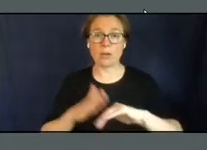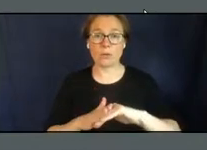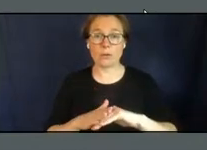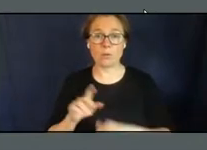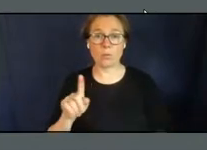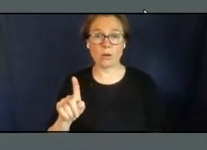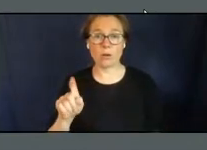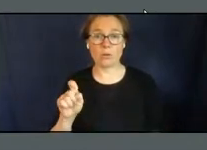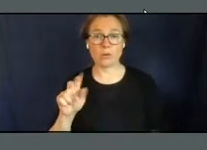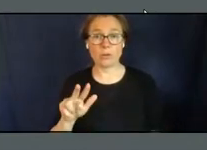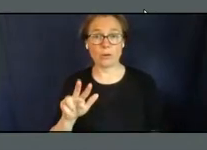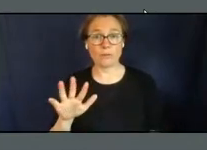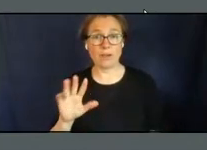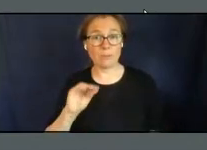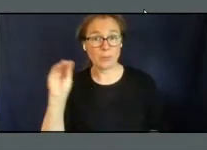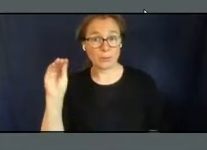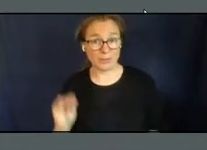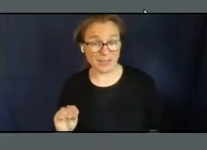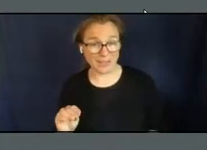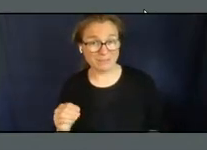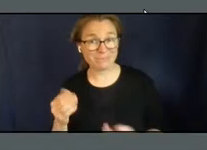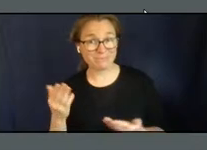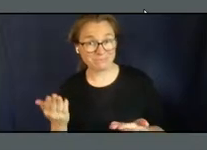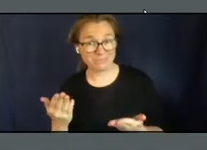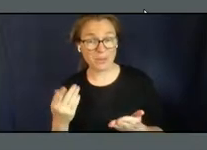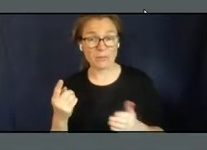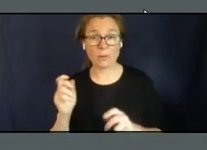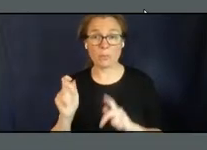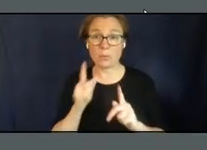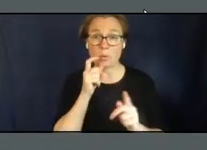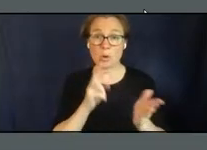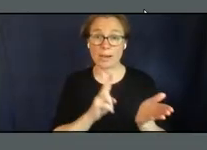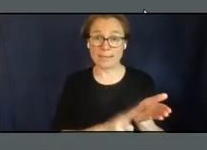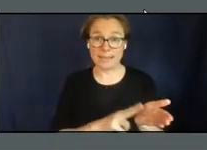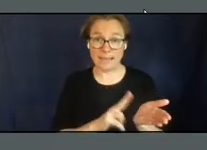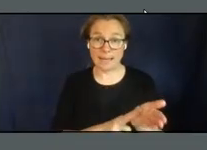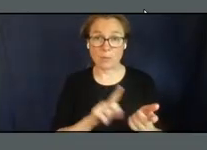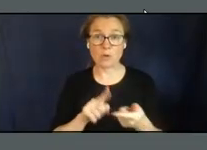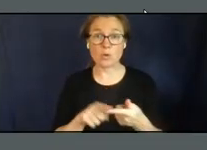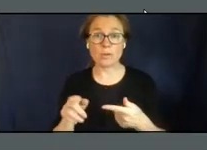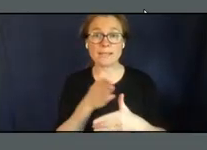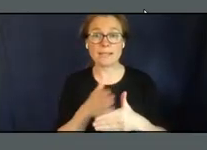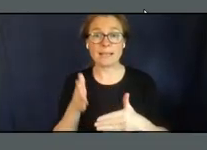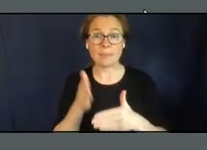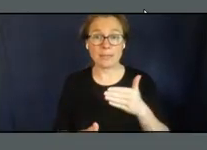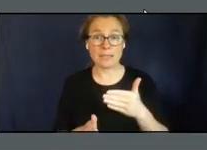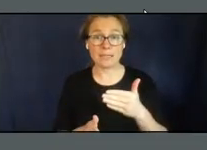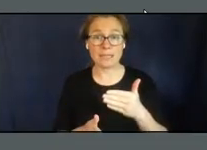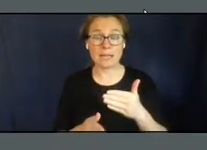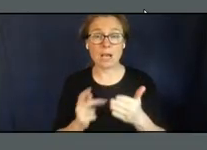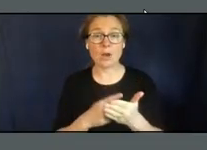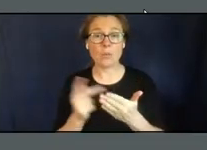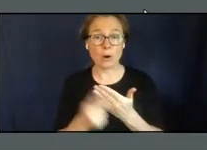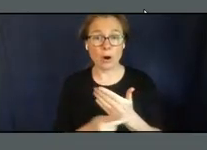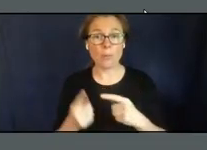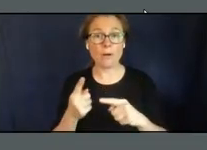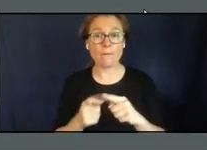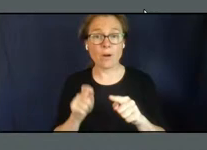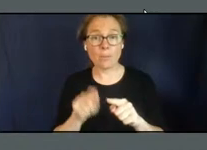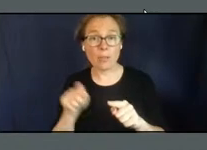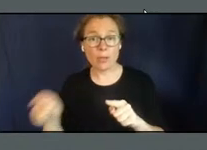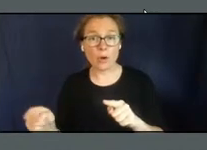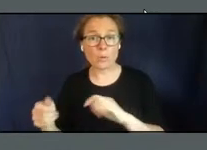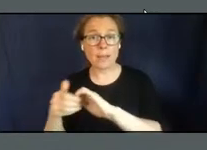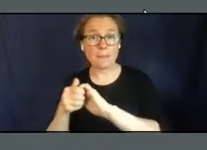135% in our enrollment in the baccalaureate completion from our OCNI partners. And we that